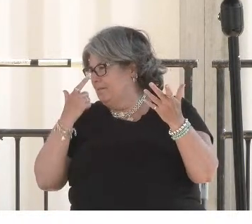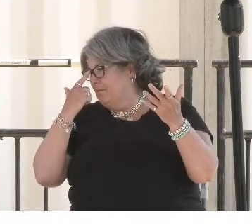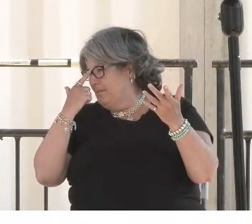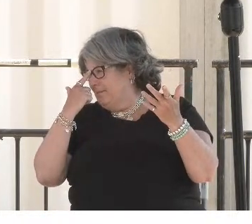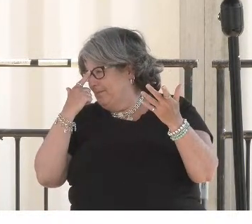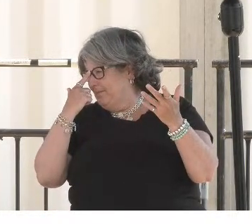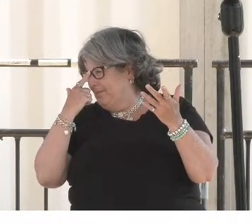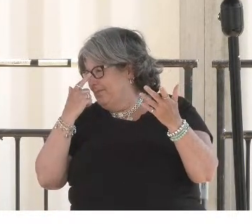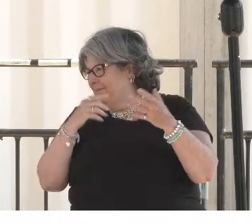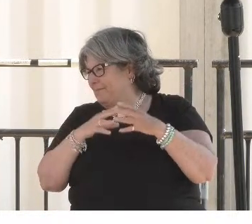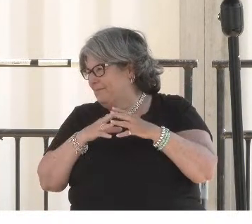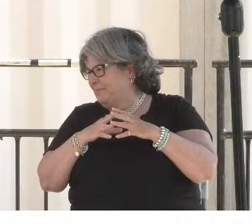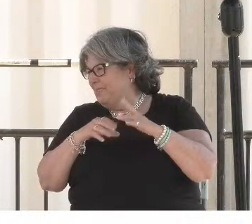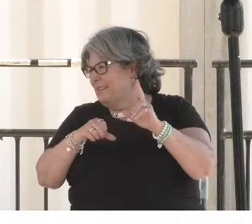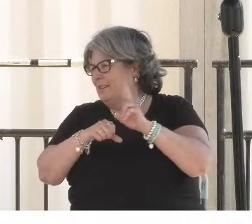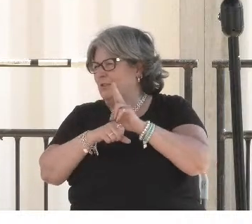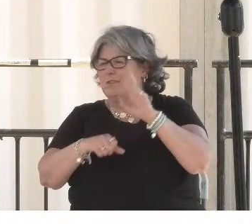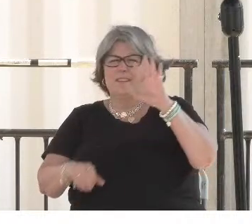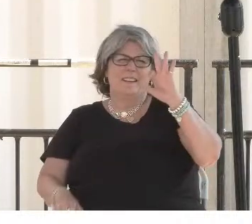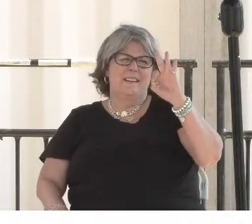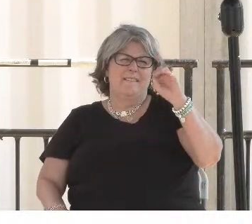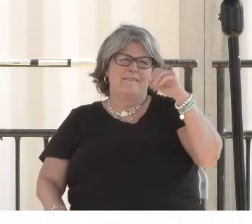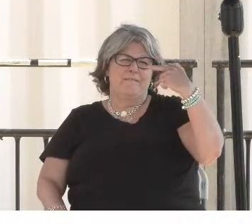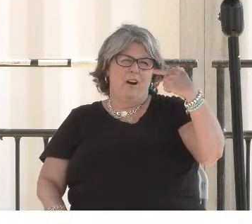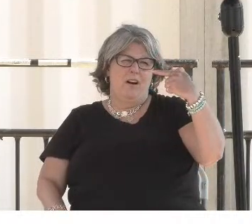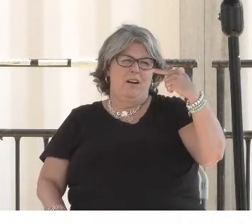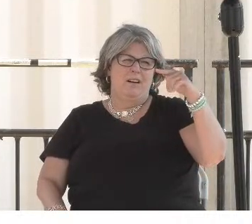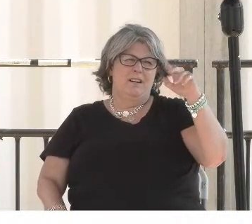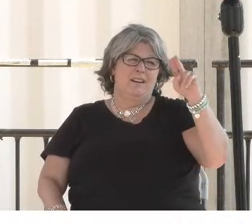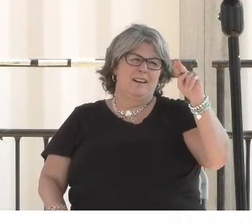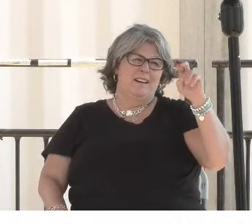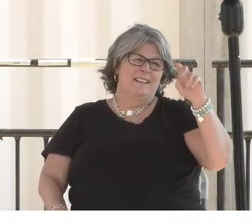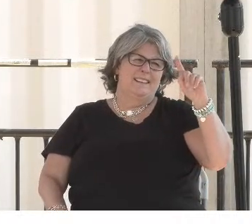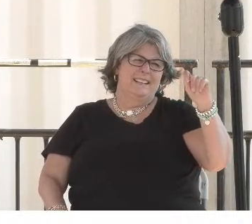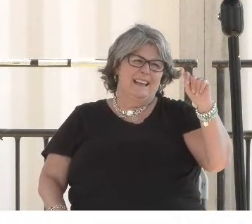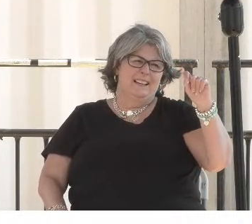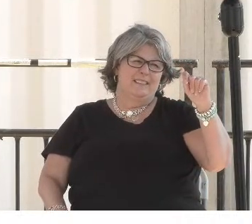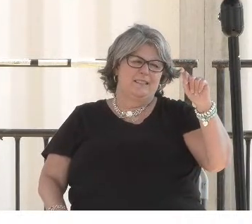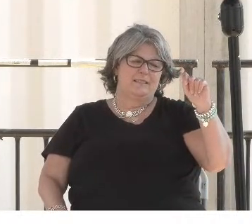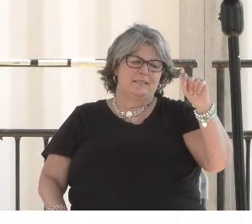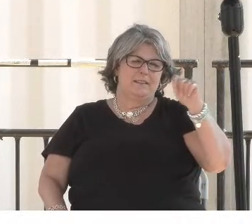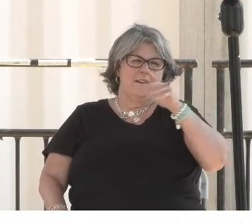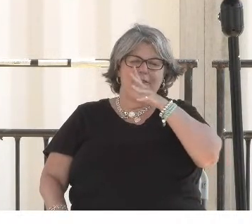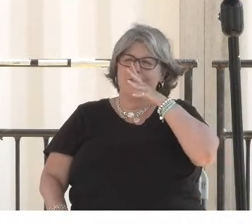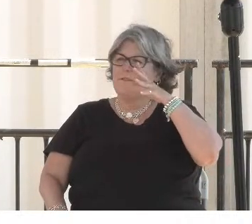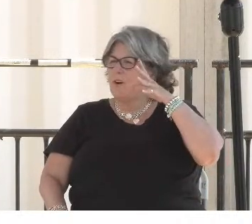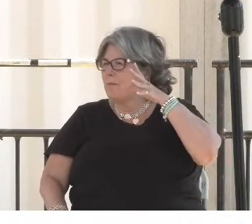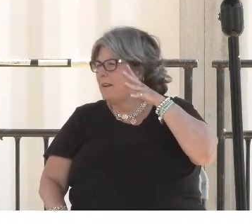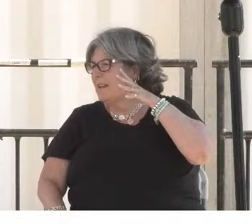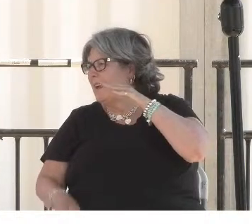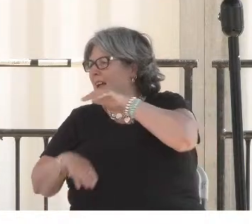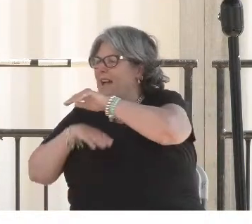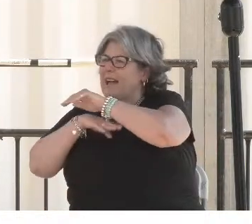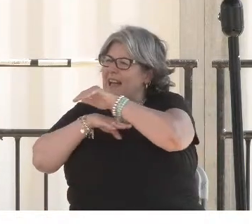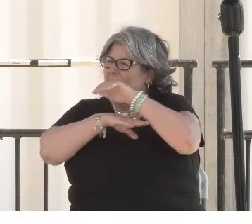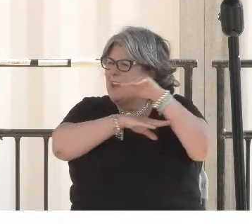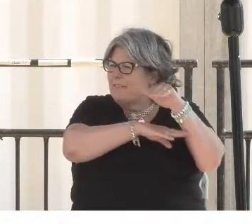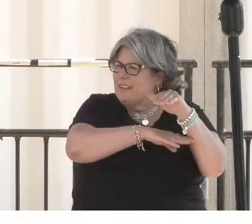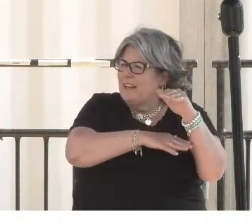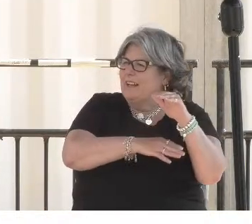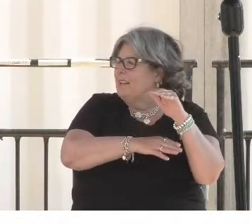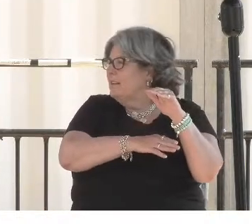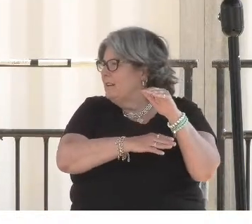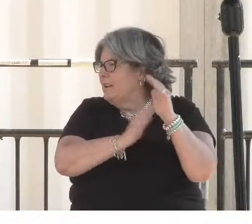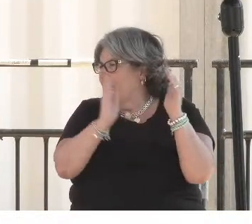they're using fog net farming. The fog nets every single night gather 25,